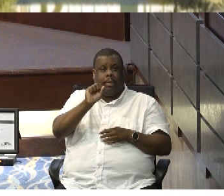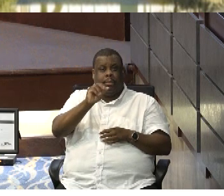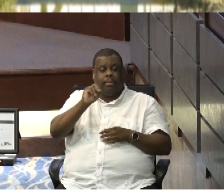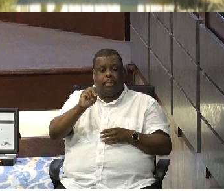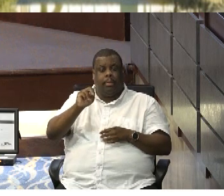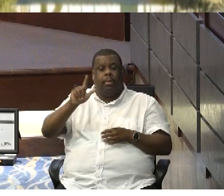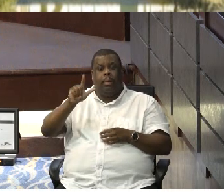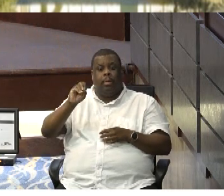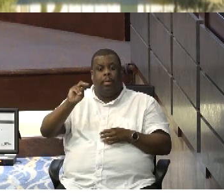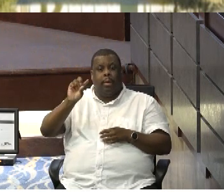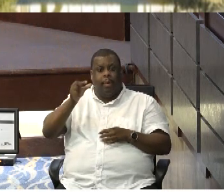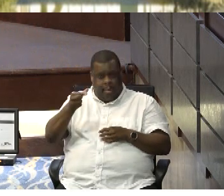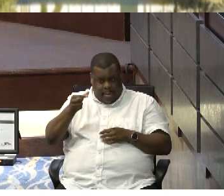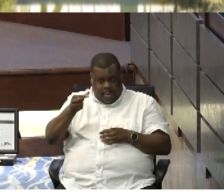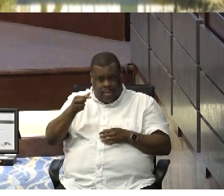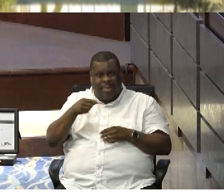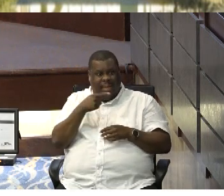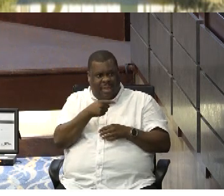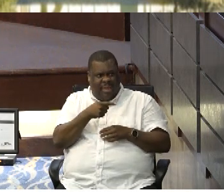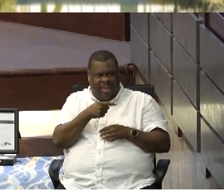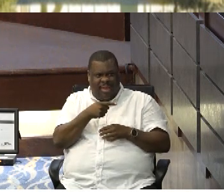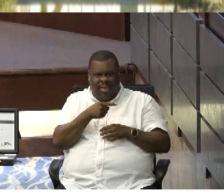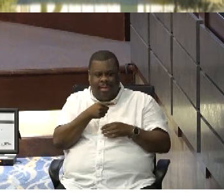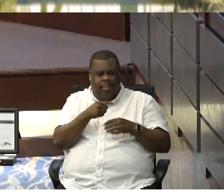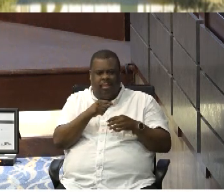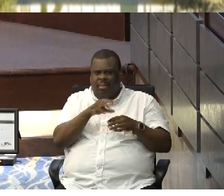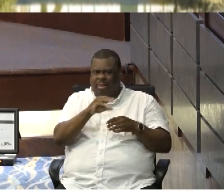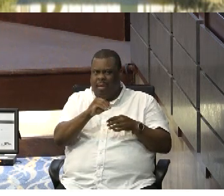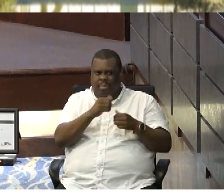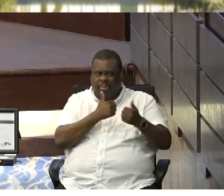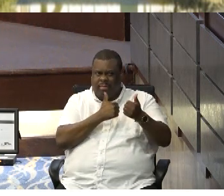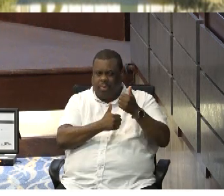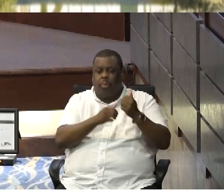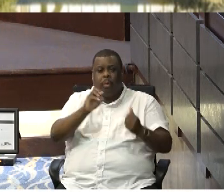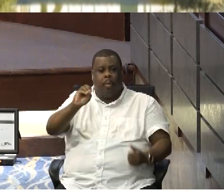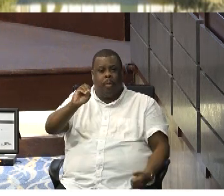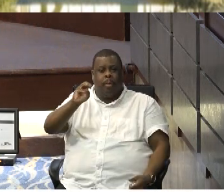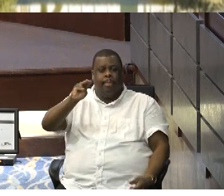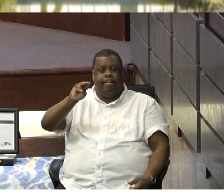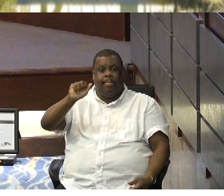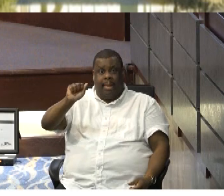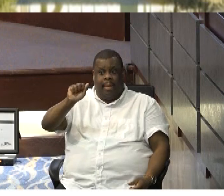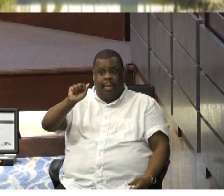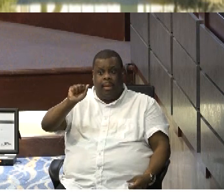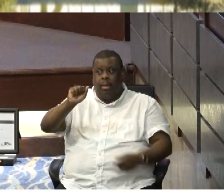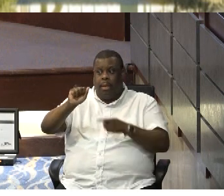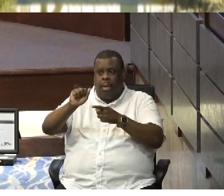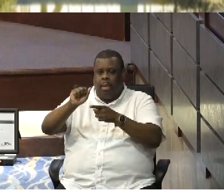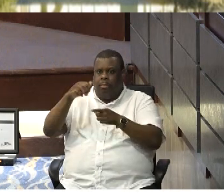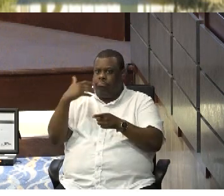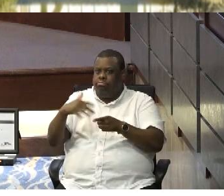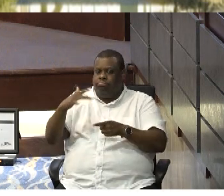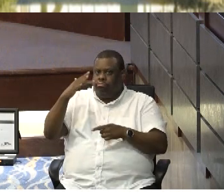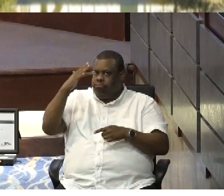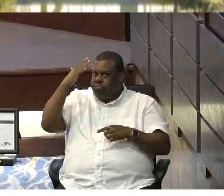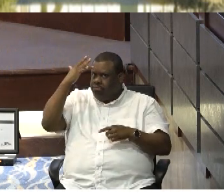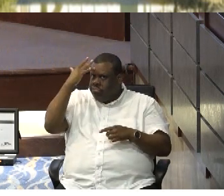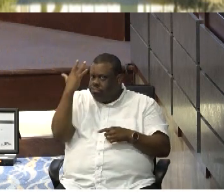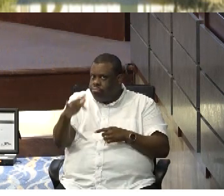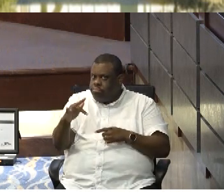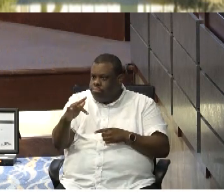is with OMA and he is an expert in